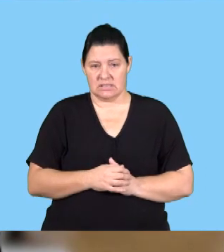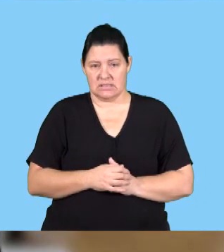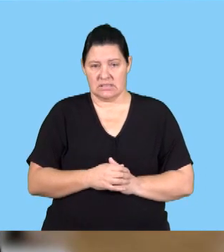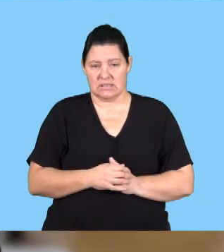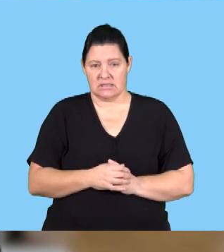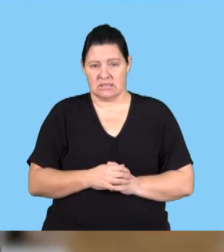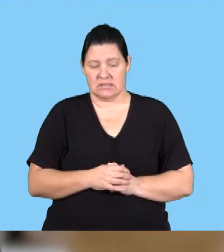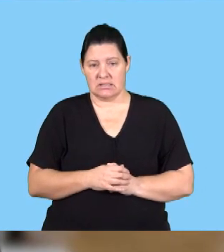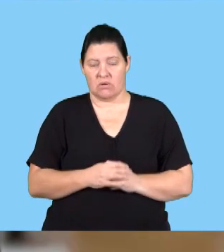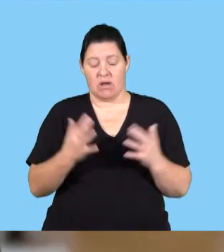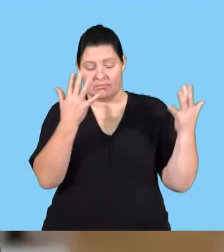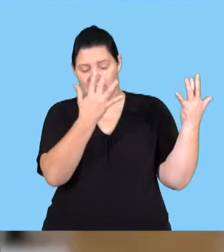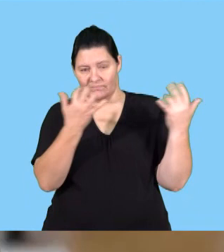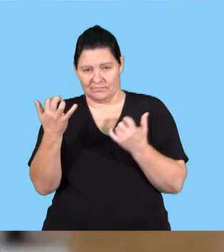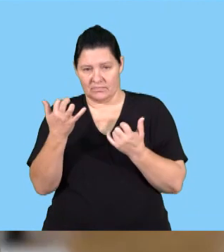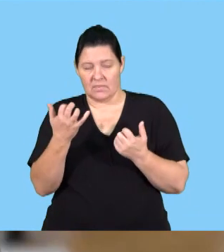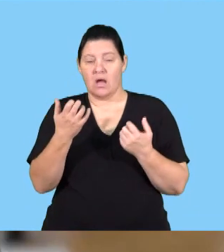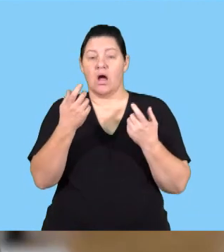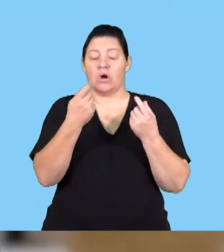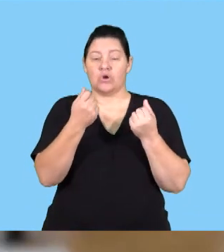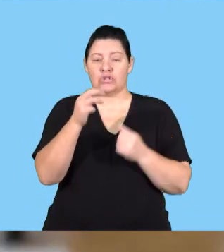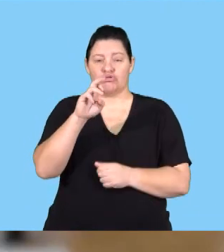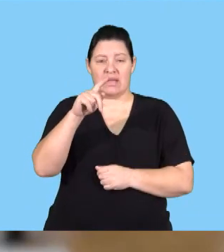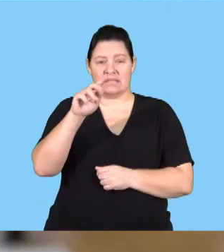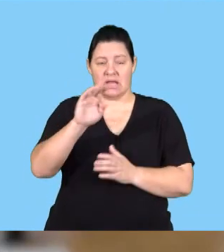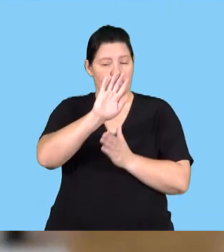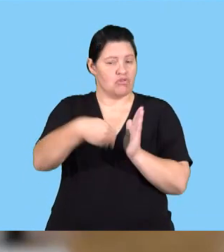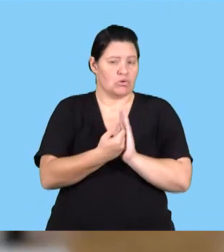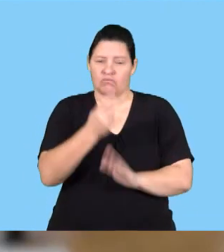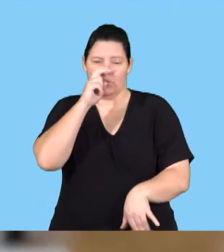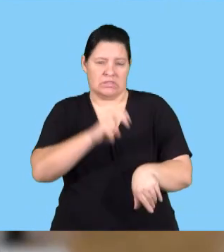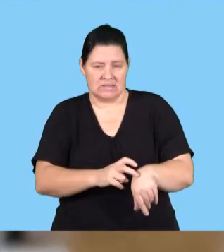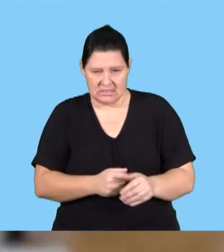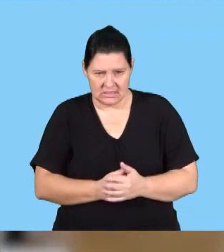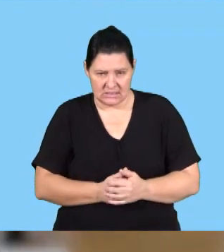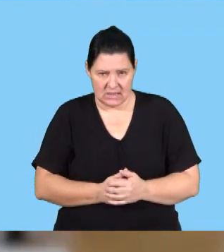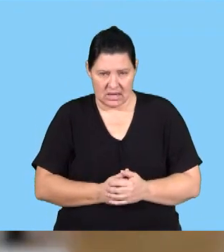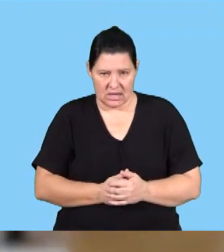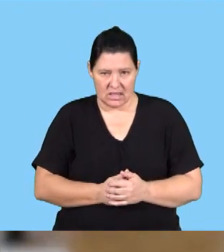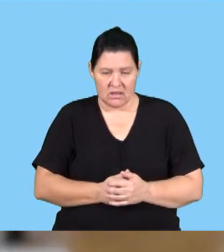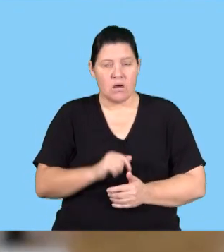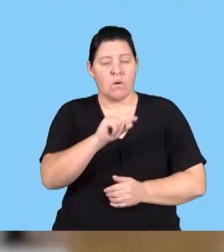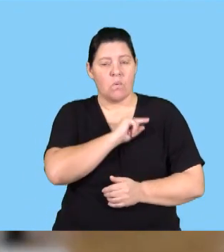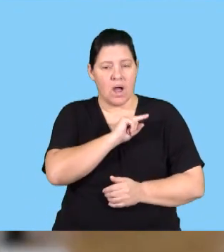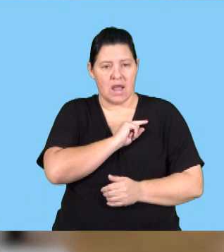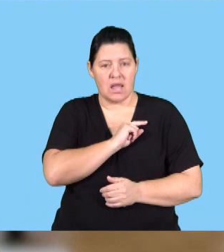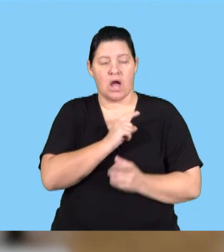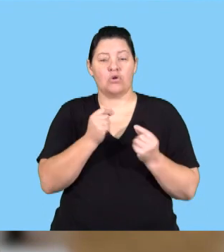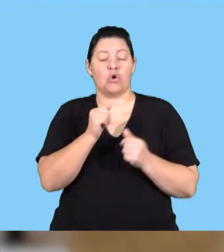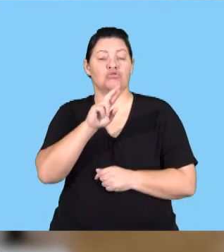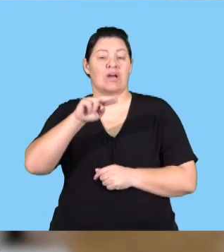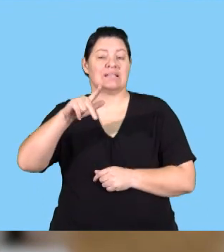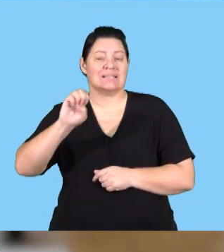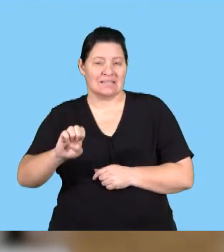Please remember that when we calculate the cost rate, we don't have to round off. Basically, because the cost